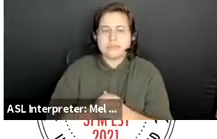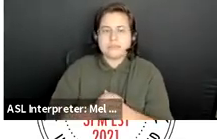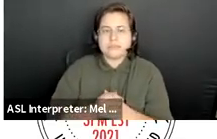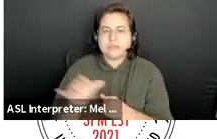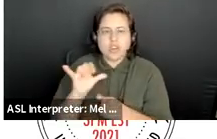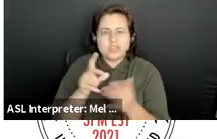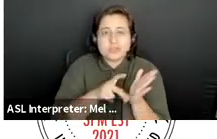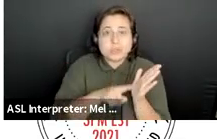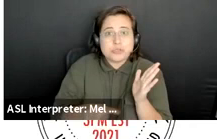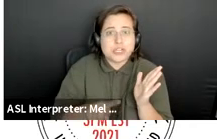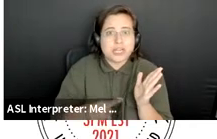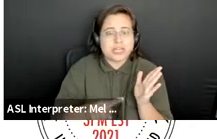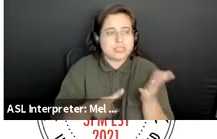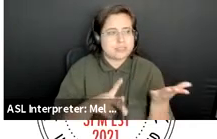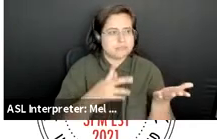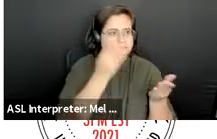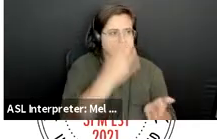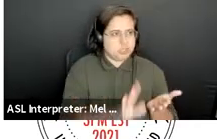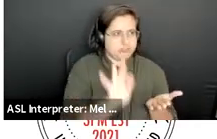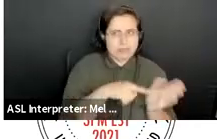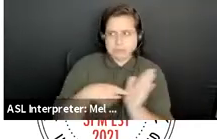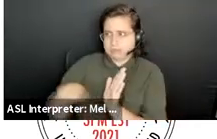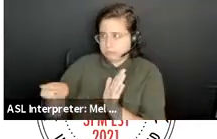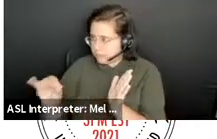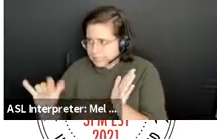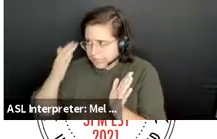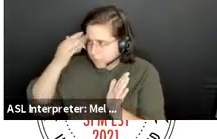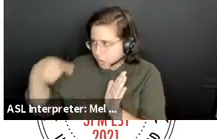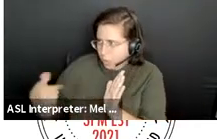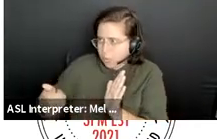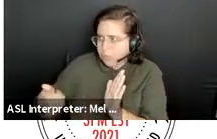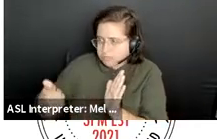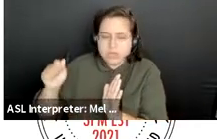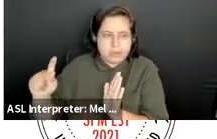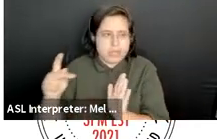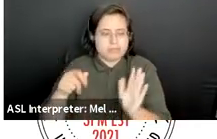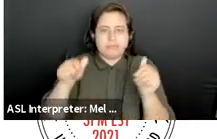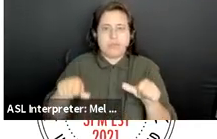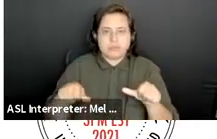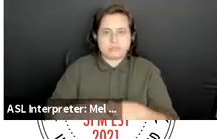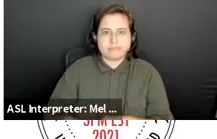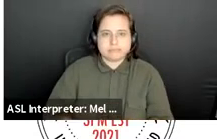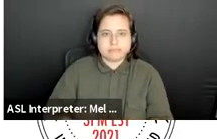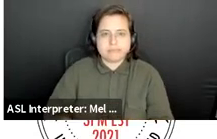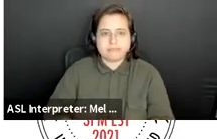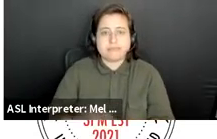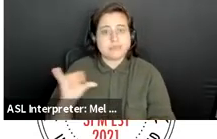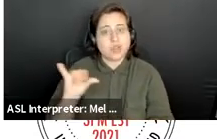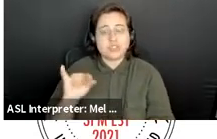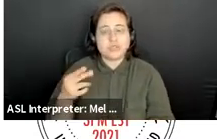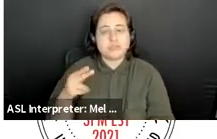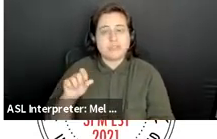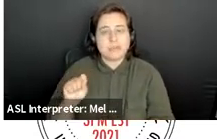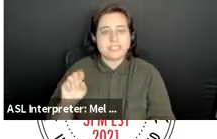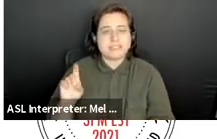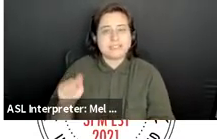the information before we post it when there are sort of major changes to flag for people. And speaking of Tamizdat, I will